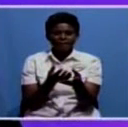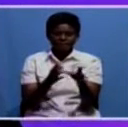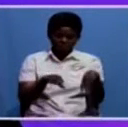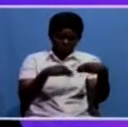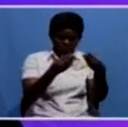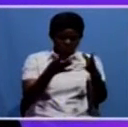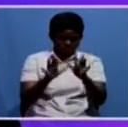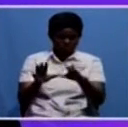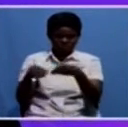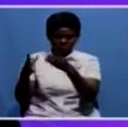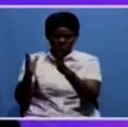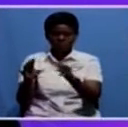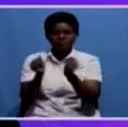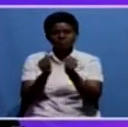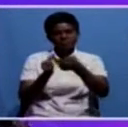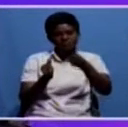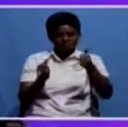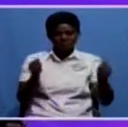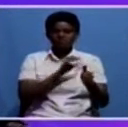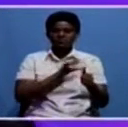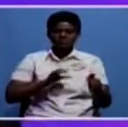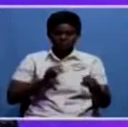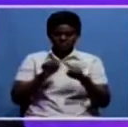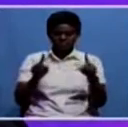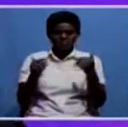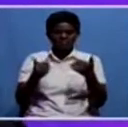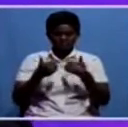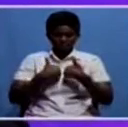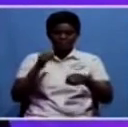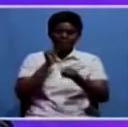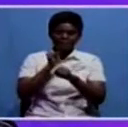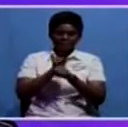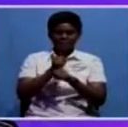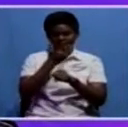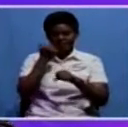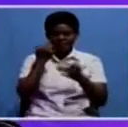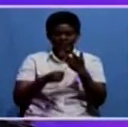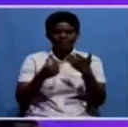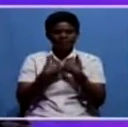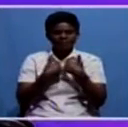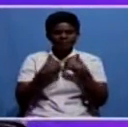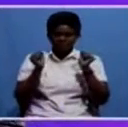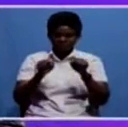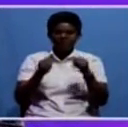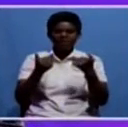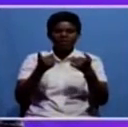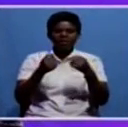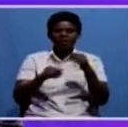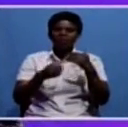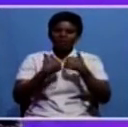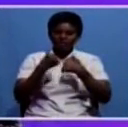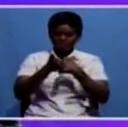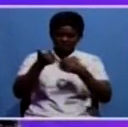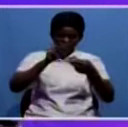suppliers and other contractual obligations. But our relationship maybe should be wound up so that we can find another partner for